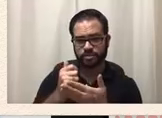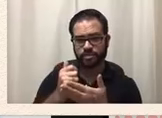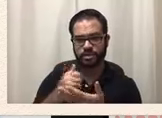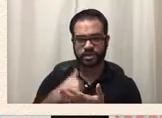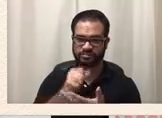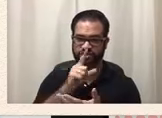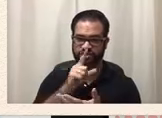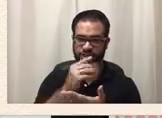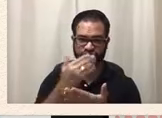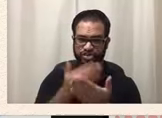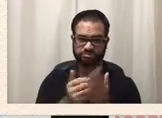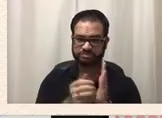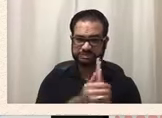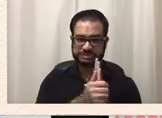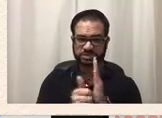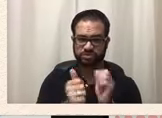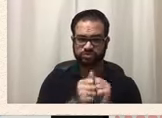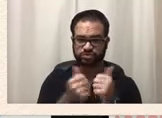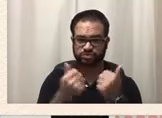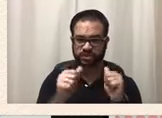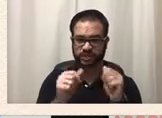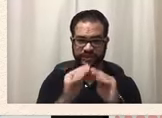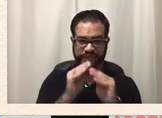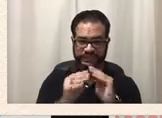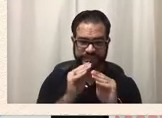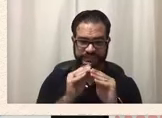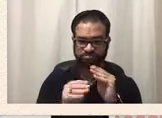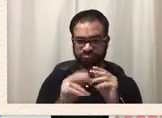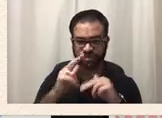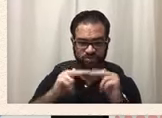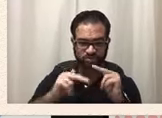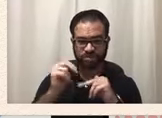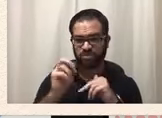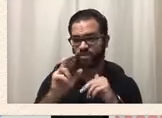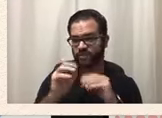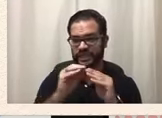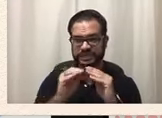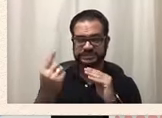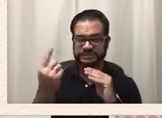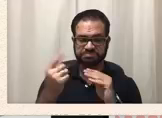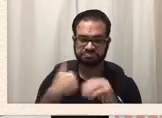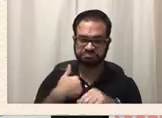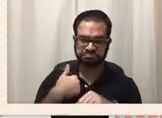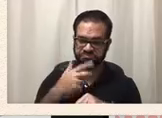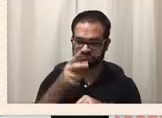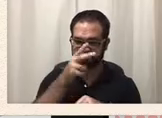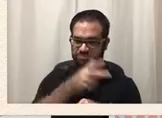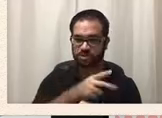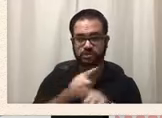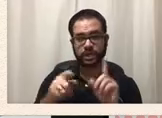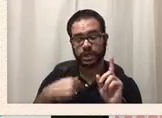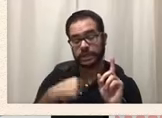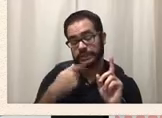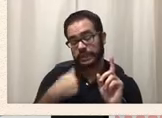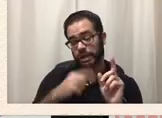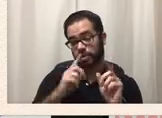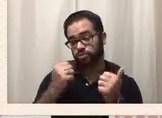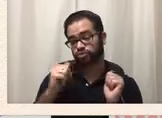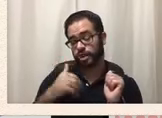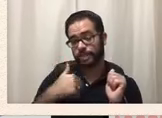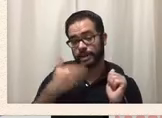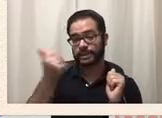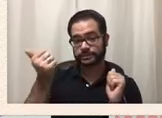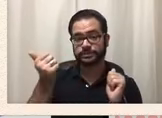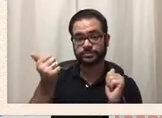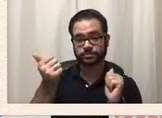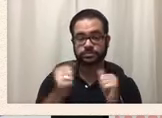to construction or repair or anything like that. But I said, "Hey, I'll do my best and try." And so